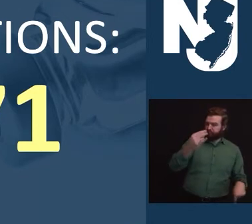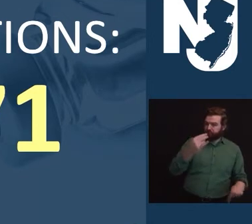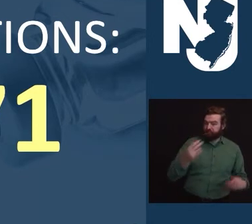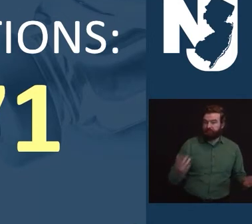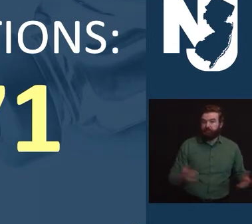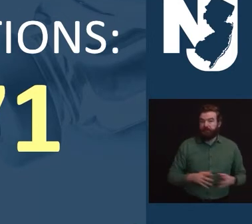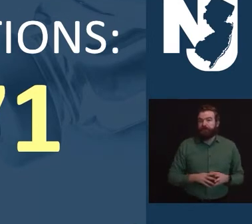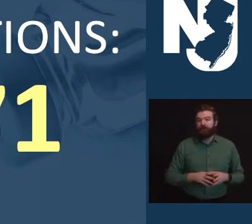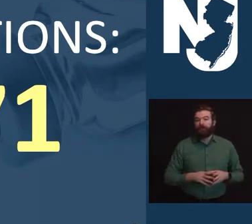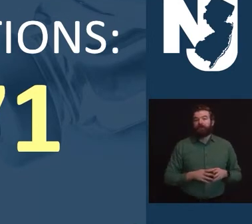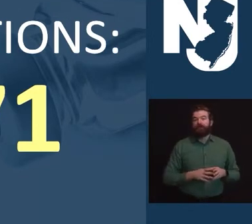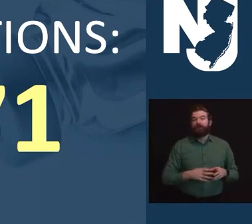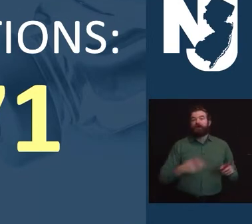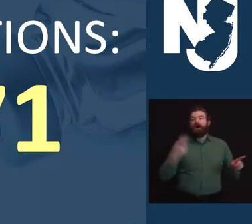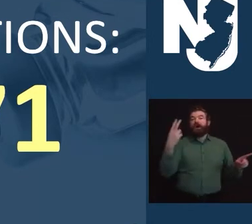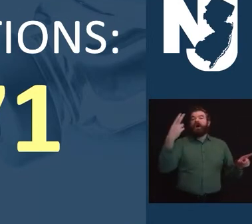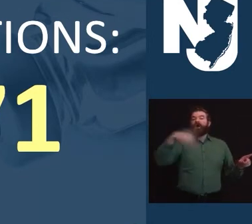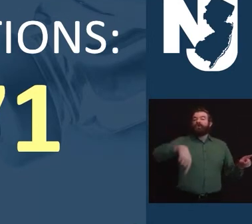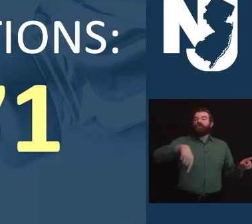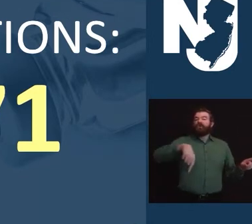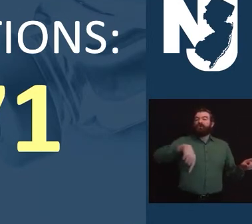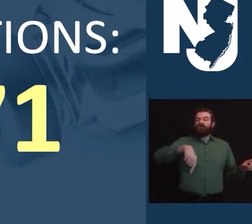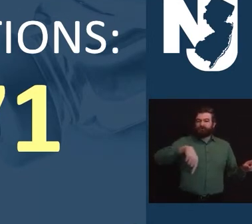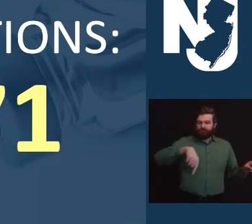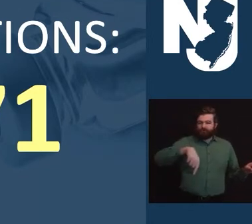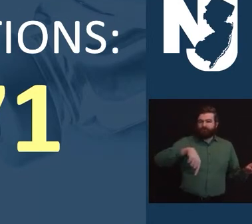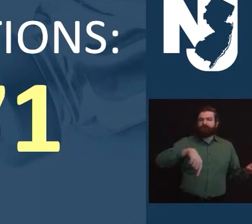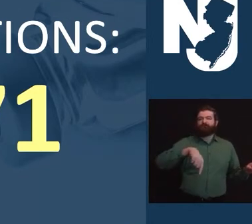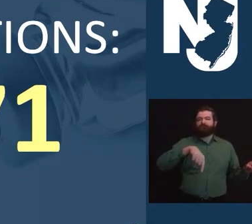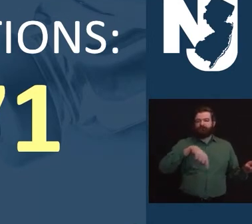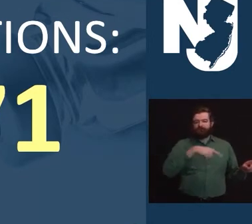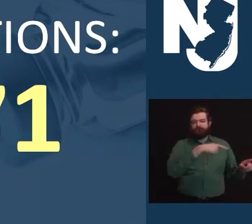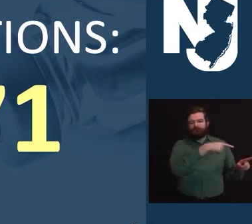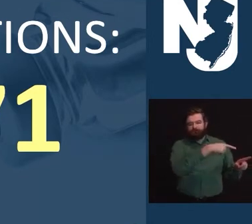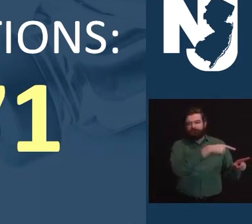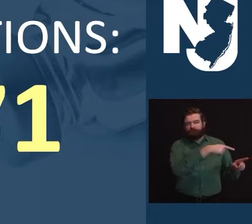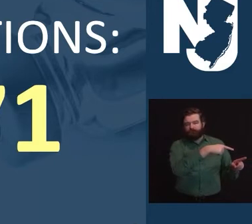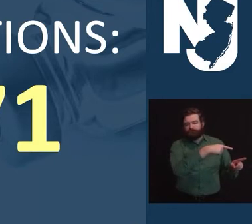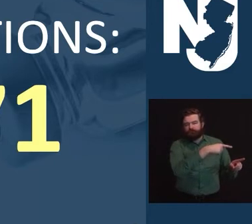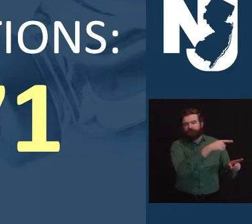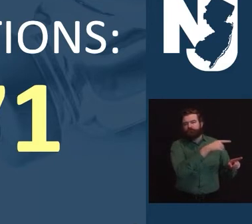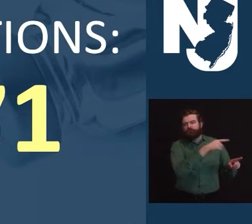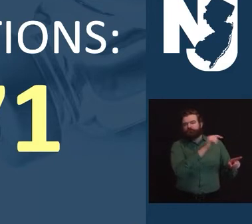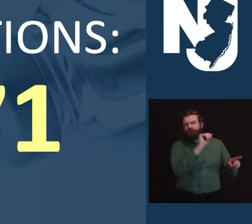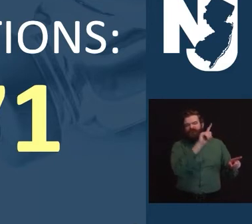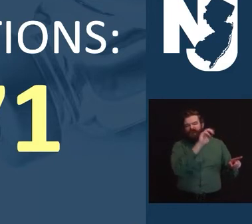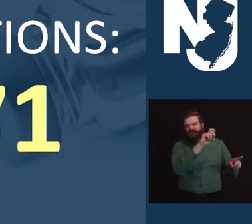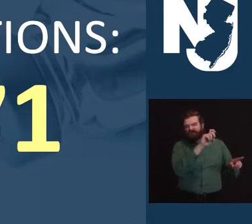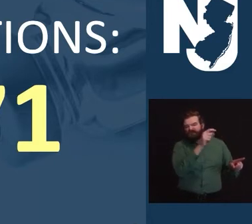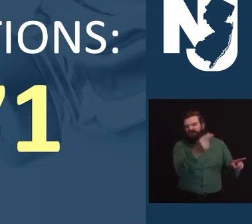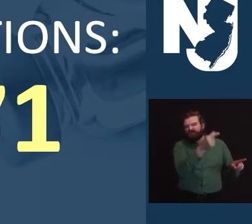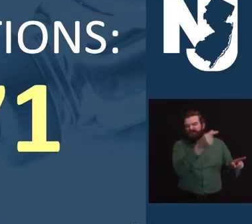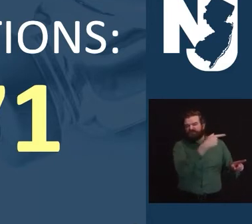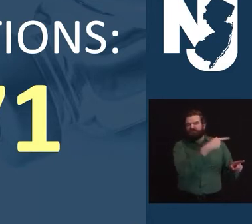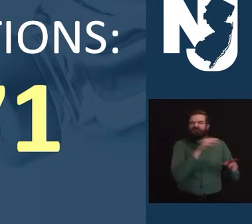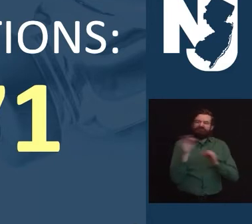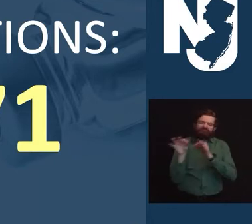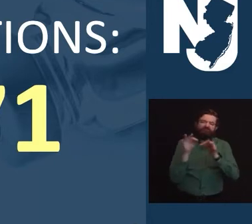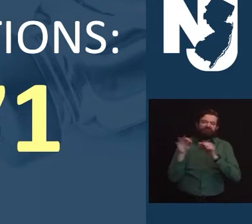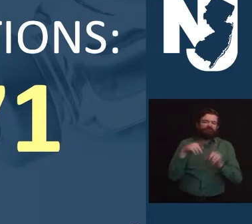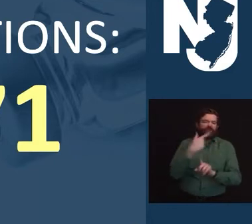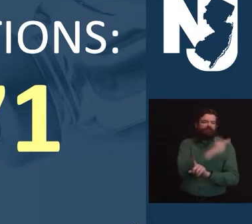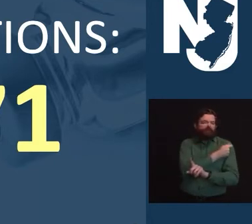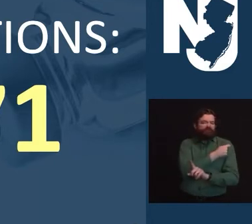Gorski, and went into the sort of data in a little bit more detail. And Tina especially, they made a point of